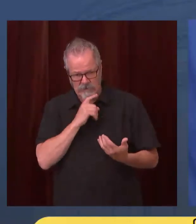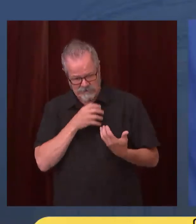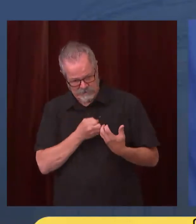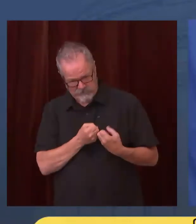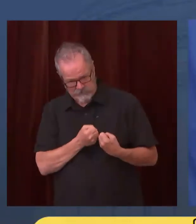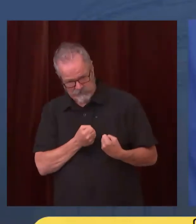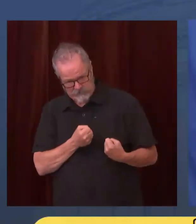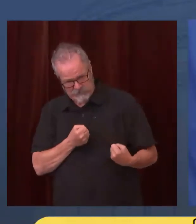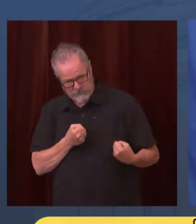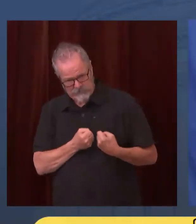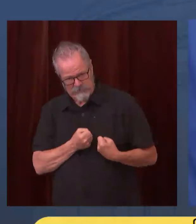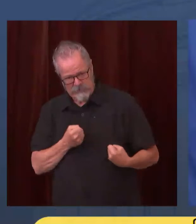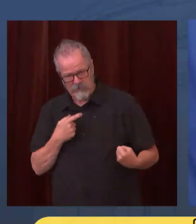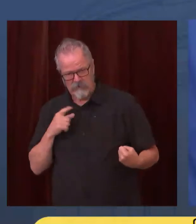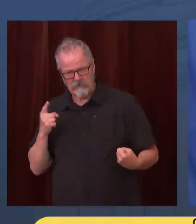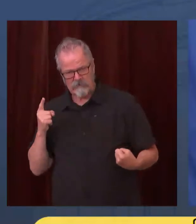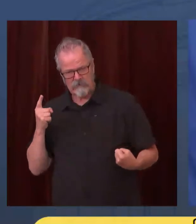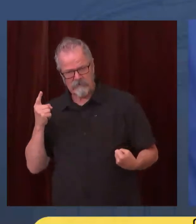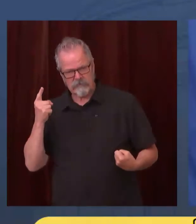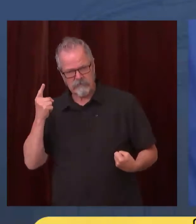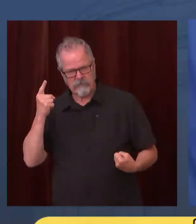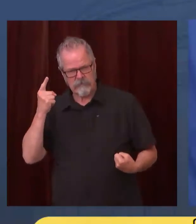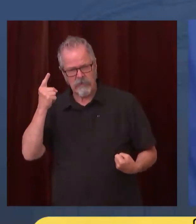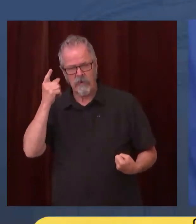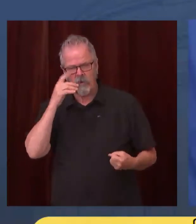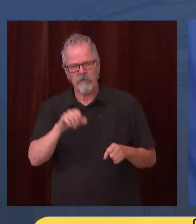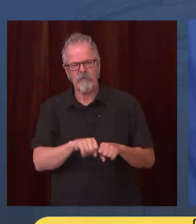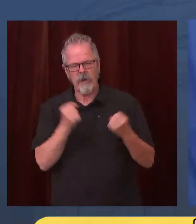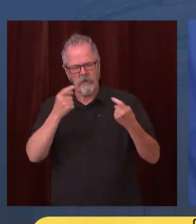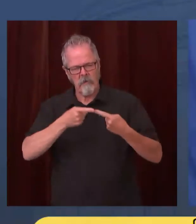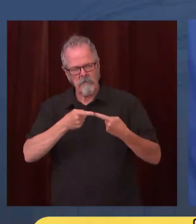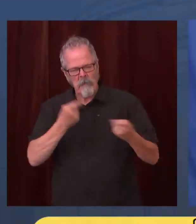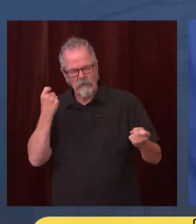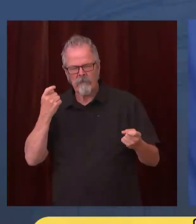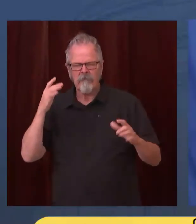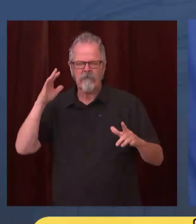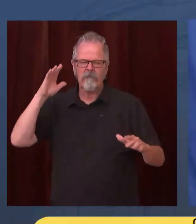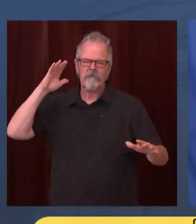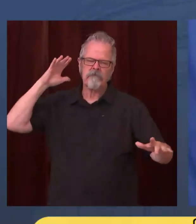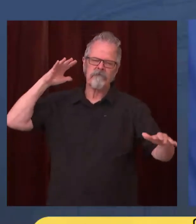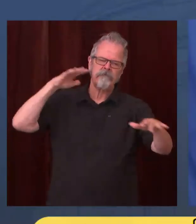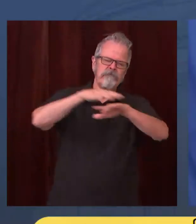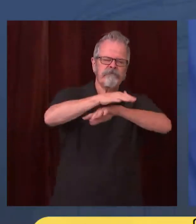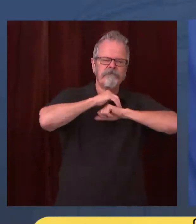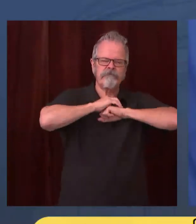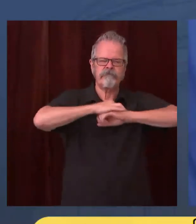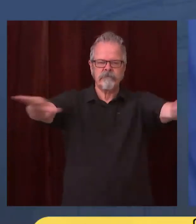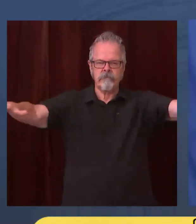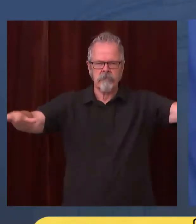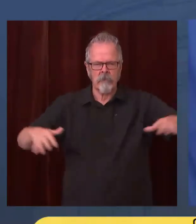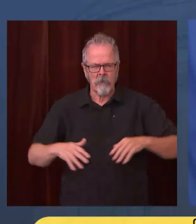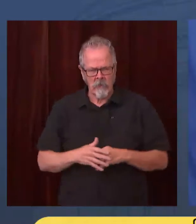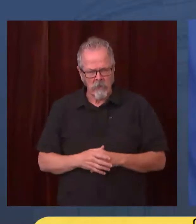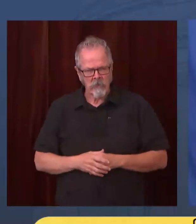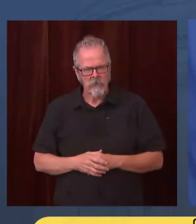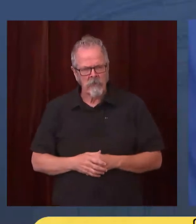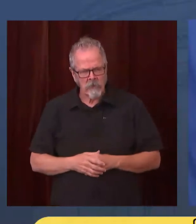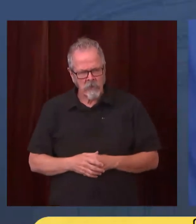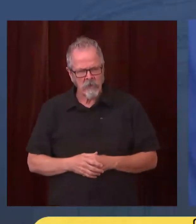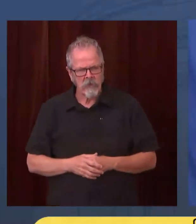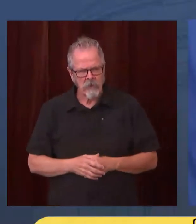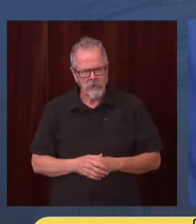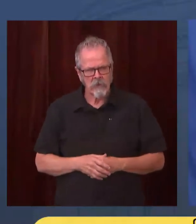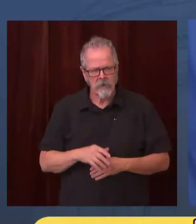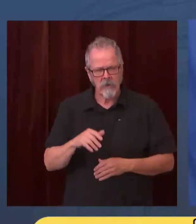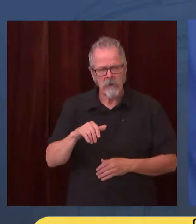are taxed throughout the country, and certainly with Hurricane Ida, that's also made it very challenging because there have been federal deployments that have occurred not